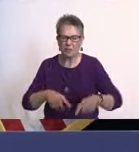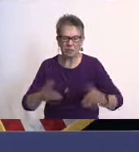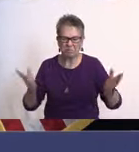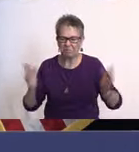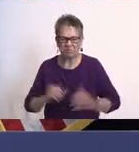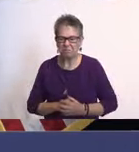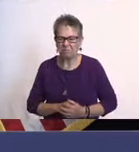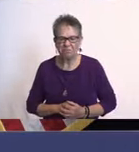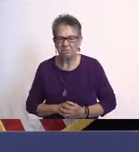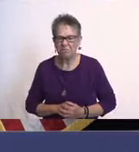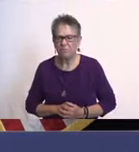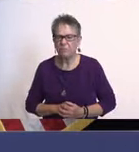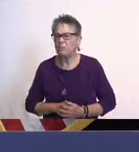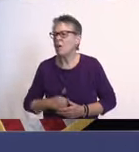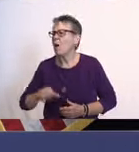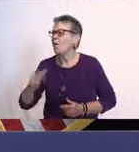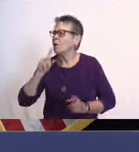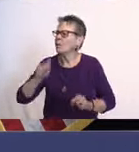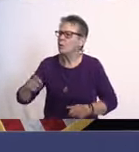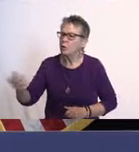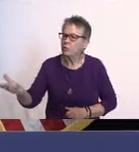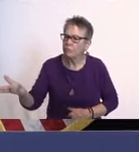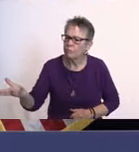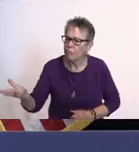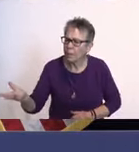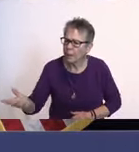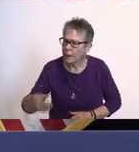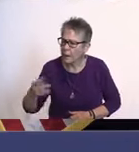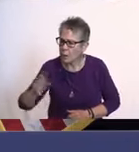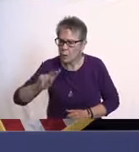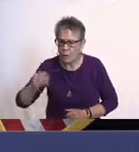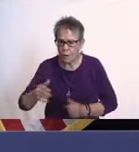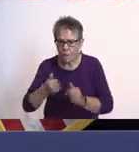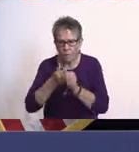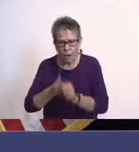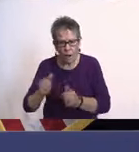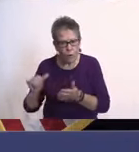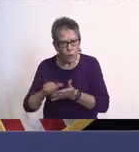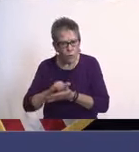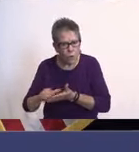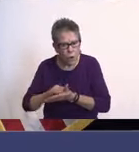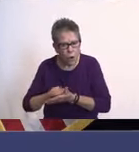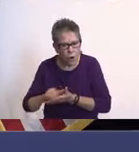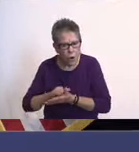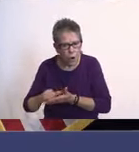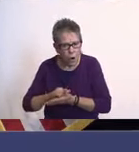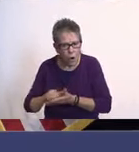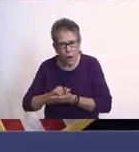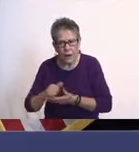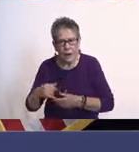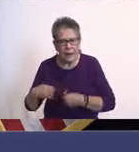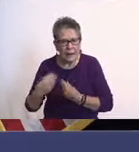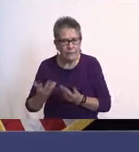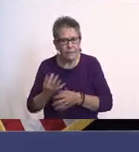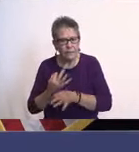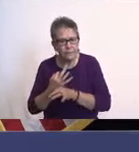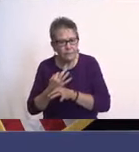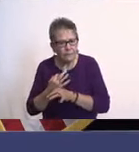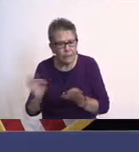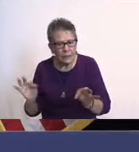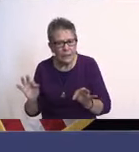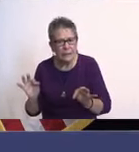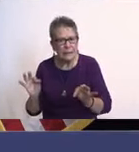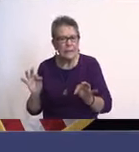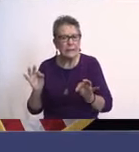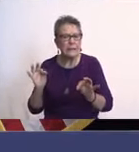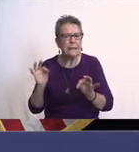follow New York City and offer free COVID antiviral home delivery for higher-risk residents? With numbers dropping, do you expect to renew the